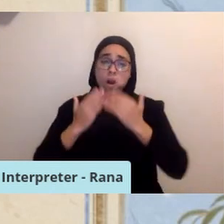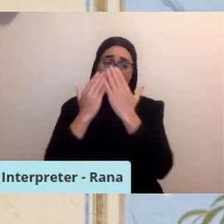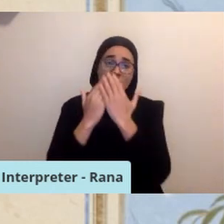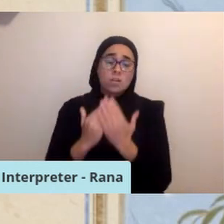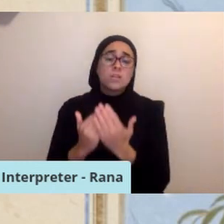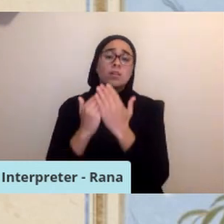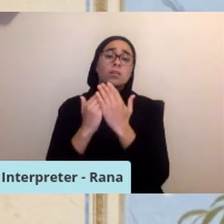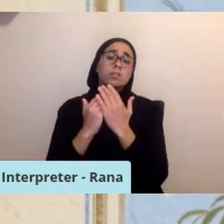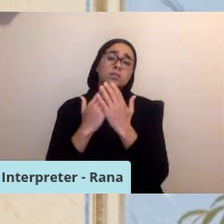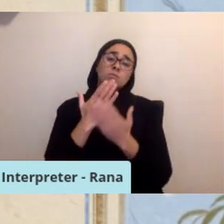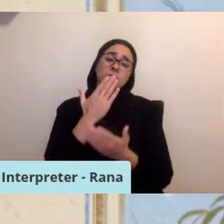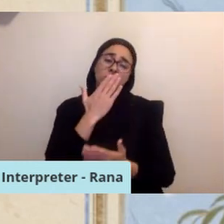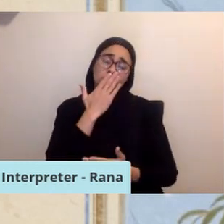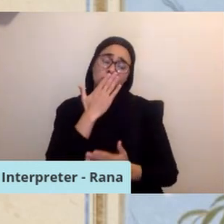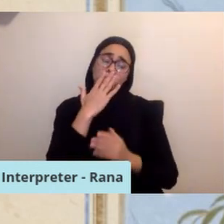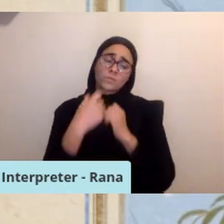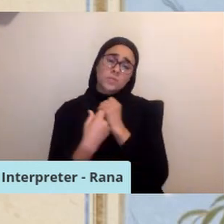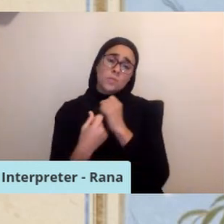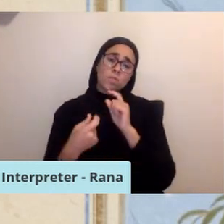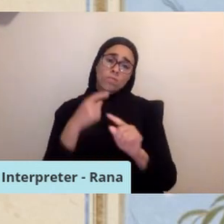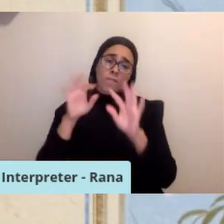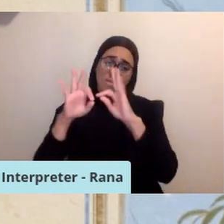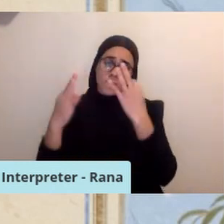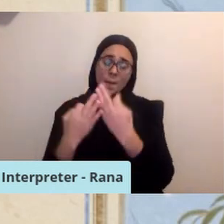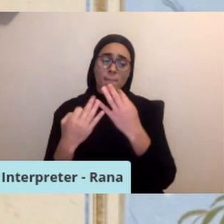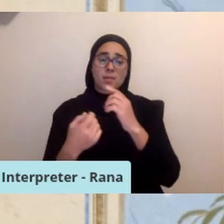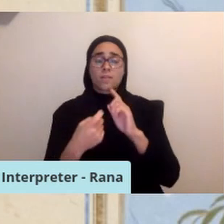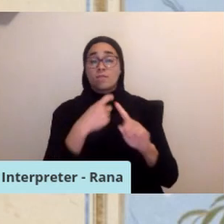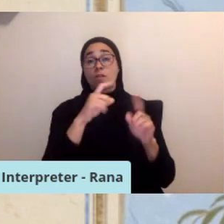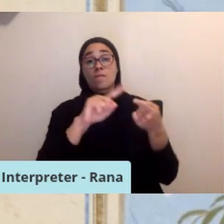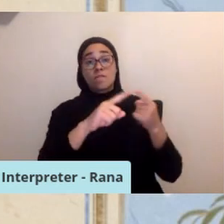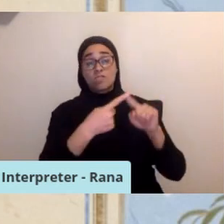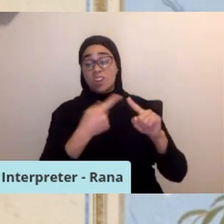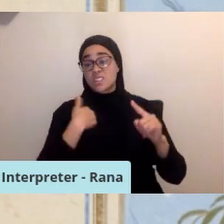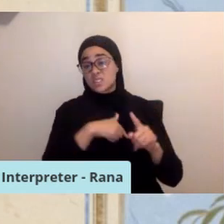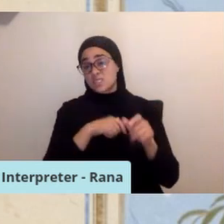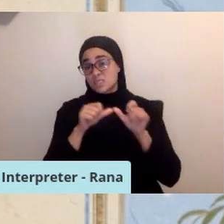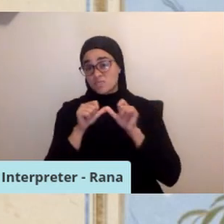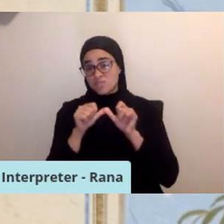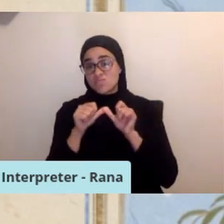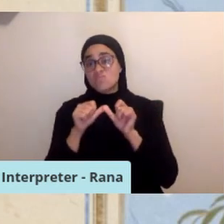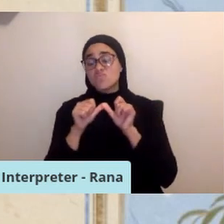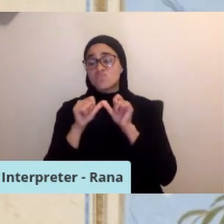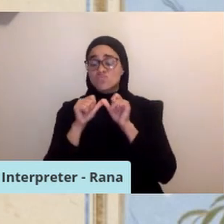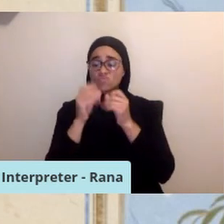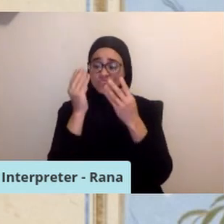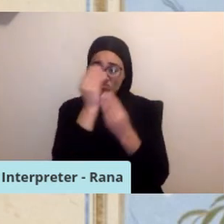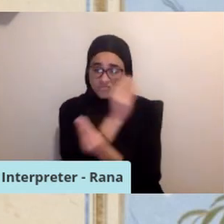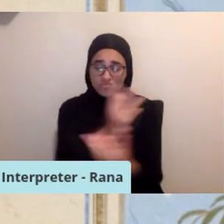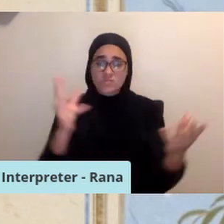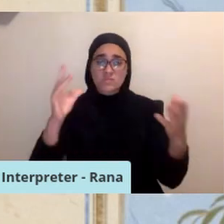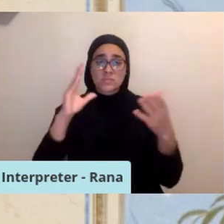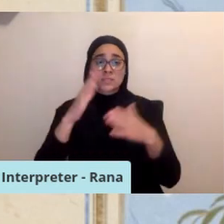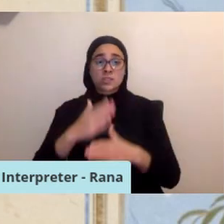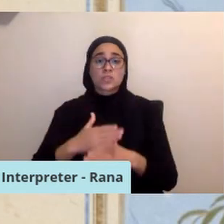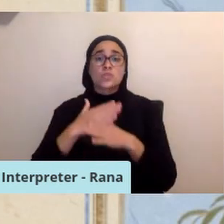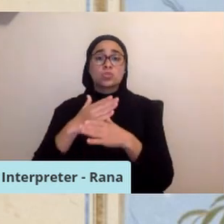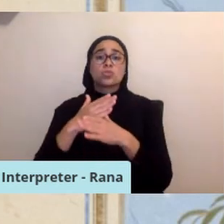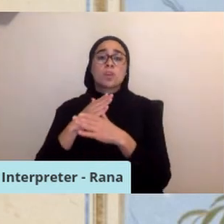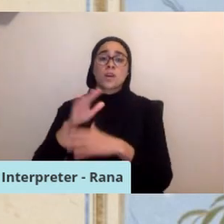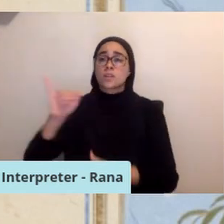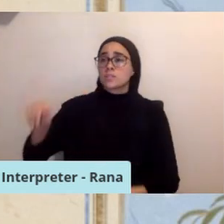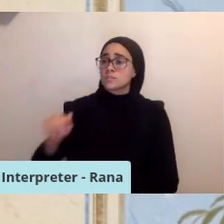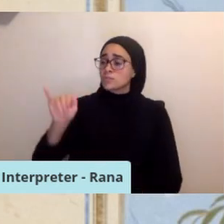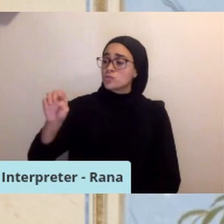from family, from friends. We continue to sort out Jamal's legacy and give praise. Thank Allah for